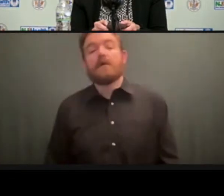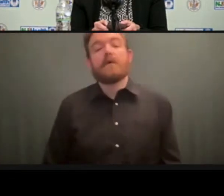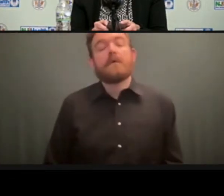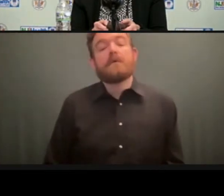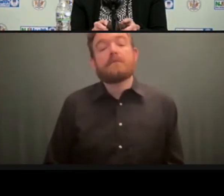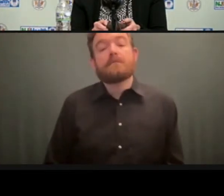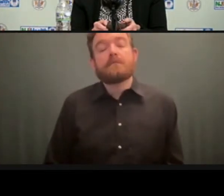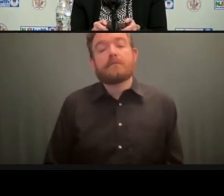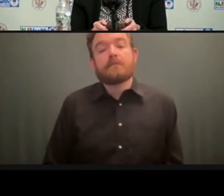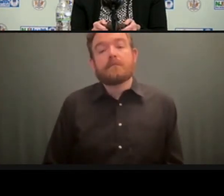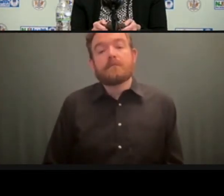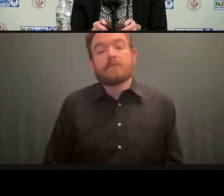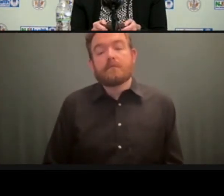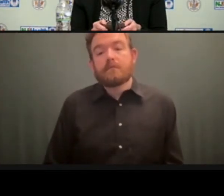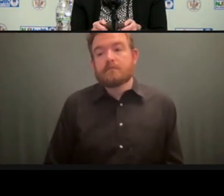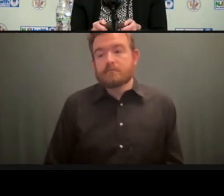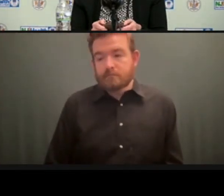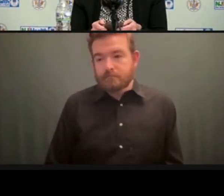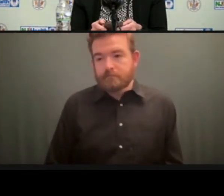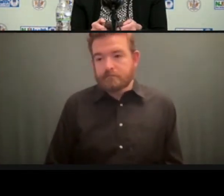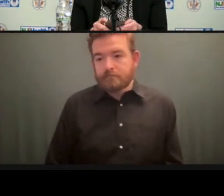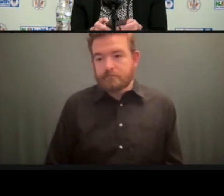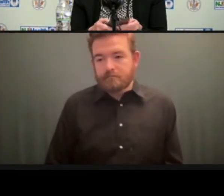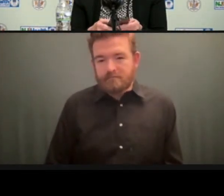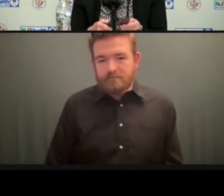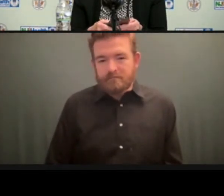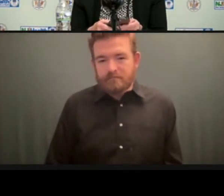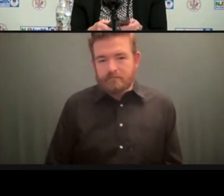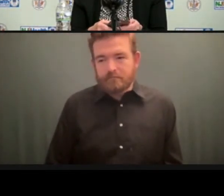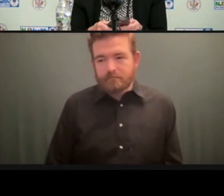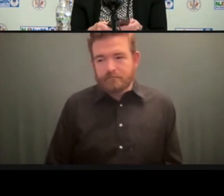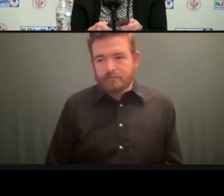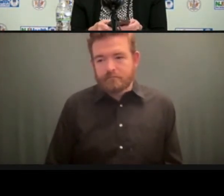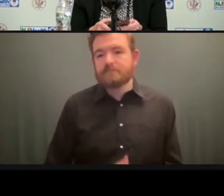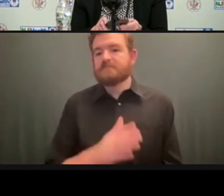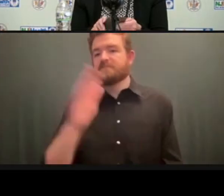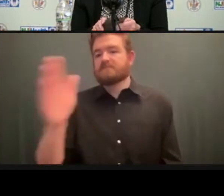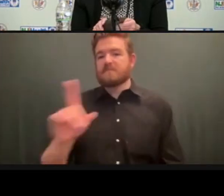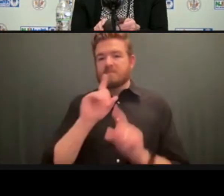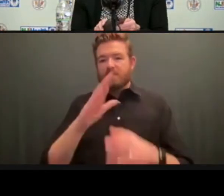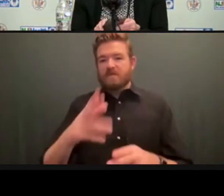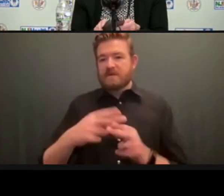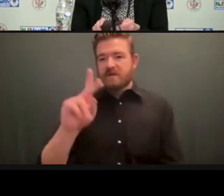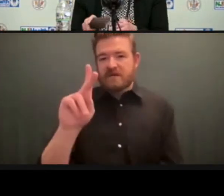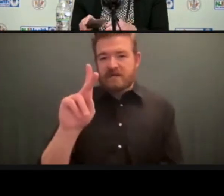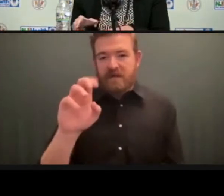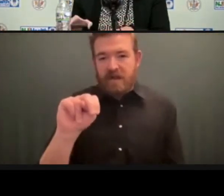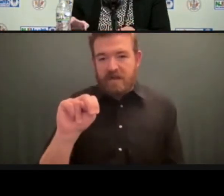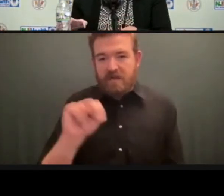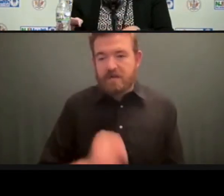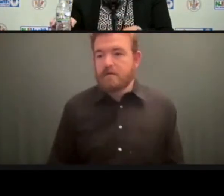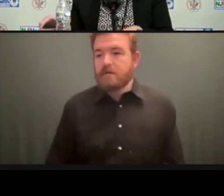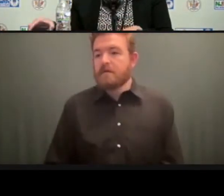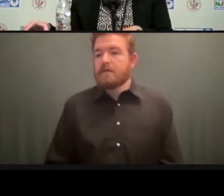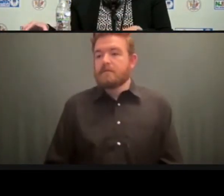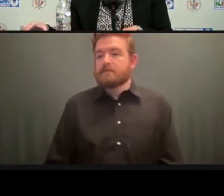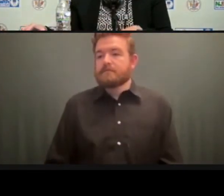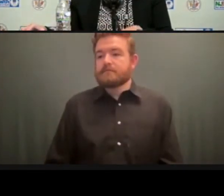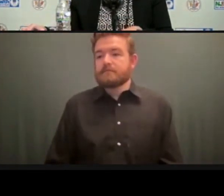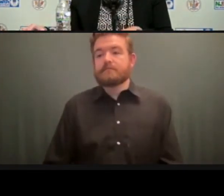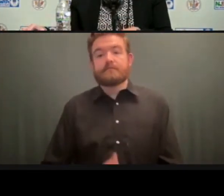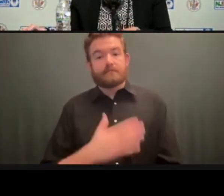All right, we will go to Ken Burns. Hey, Ken, Happy New Year, Governor. How are you? are you wearing my